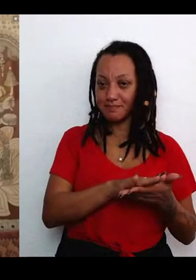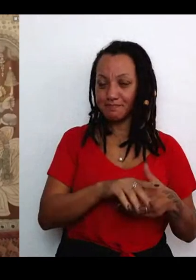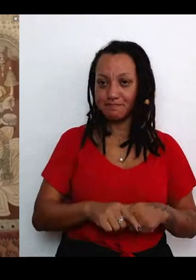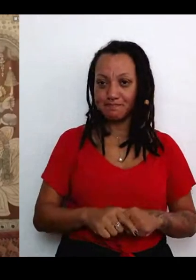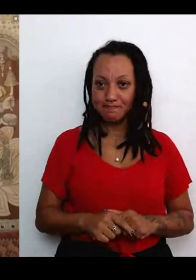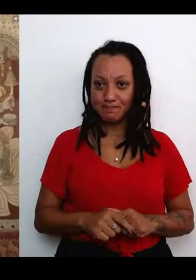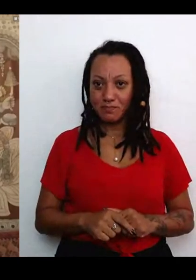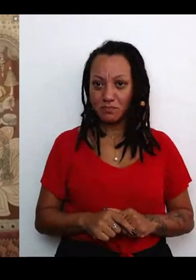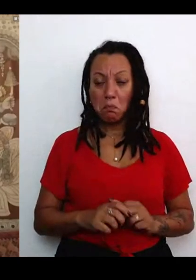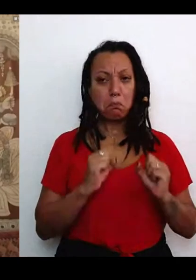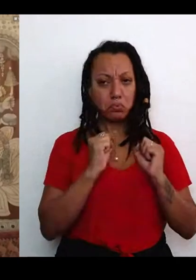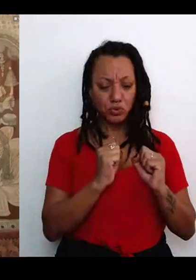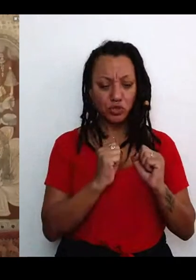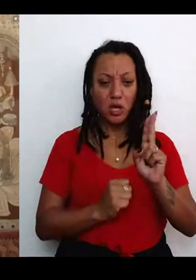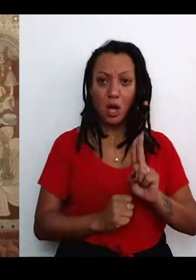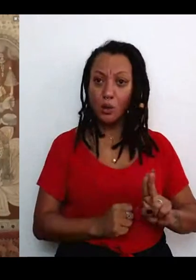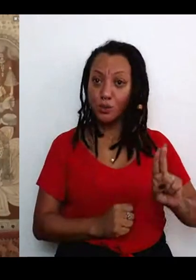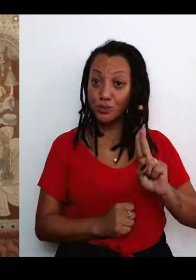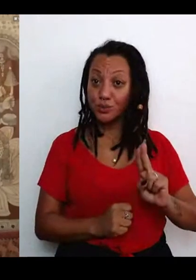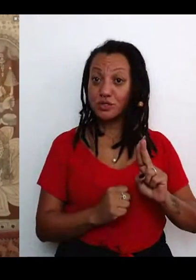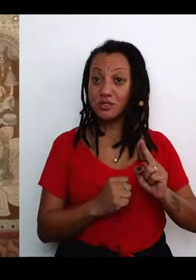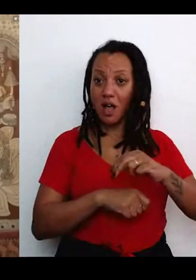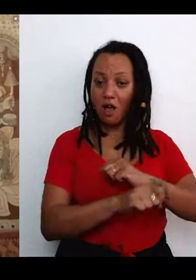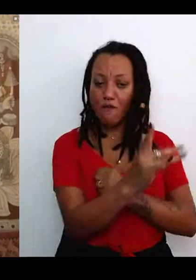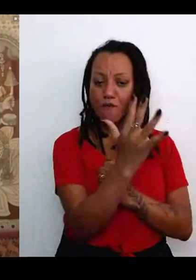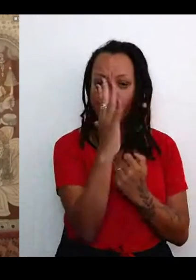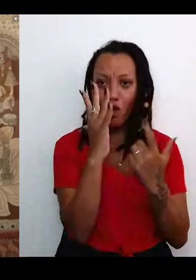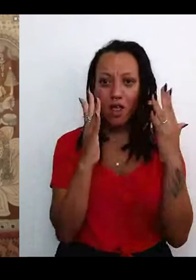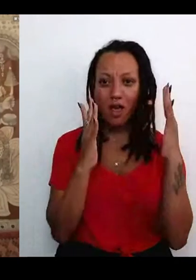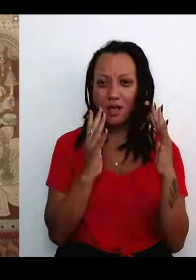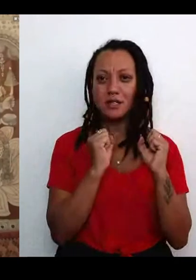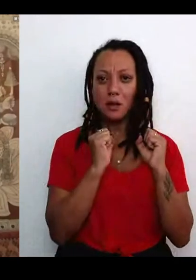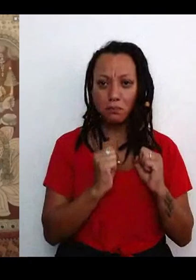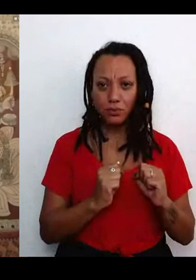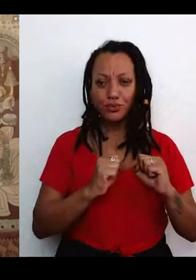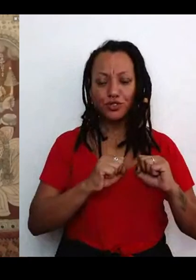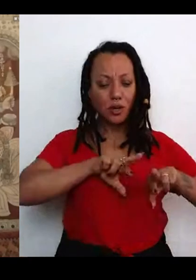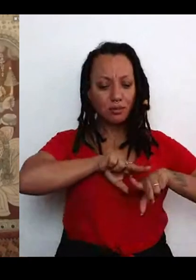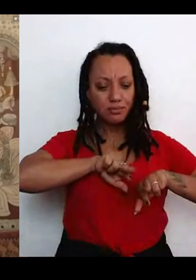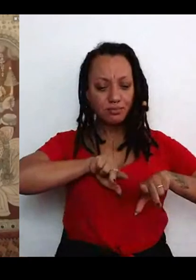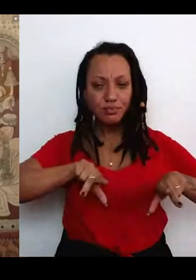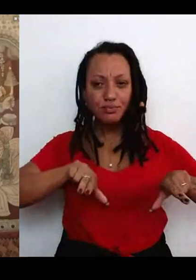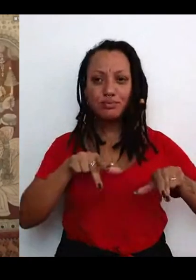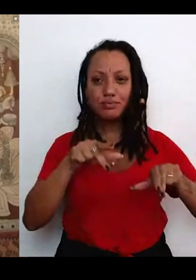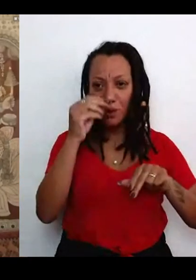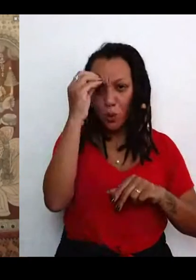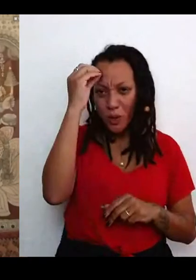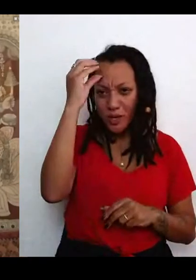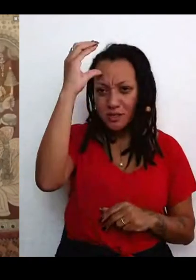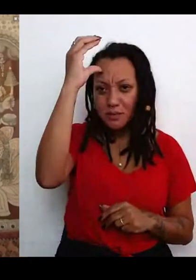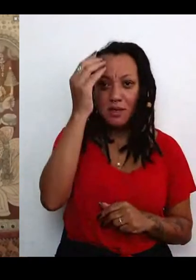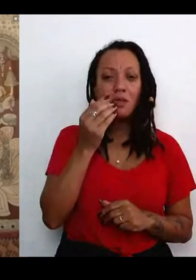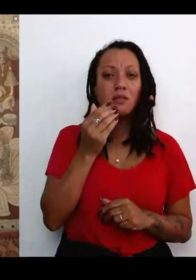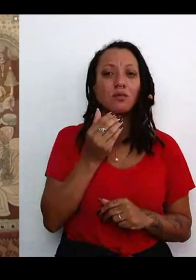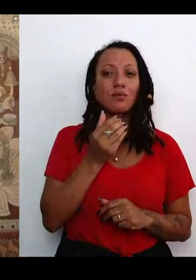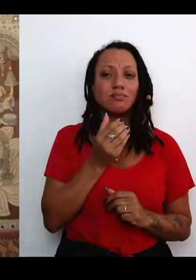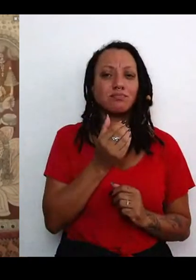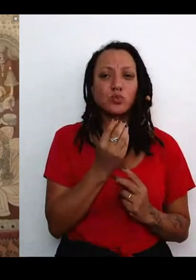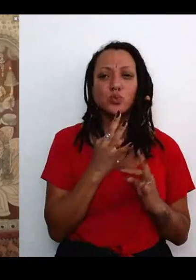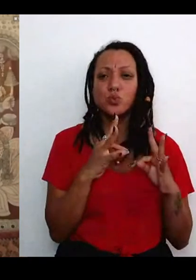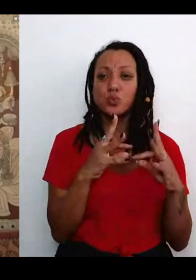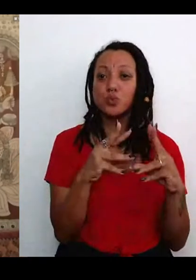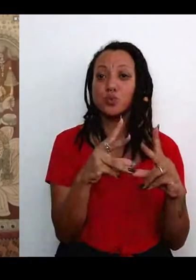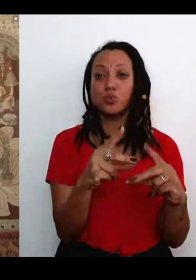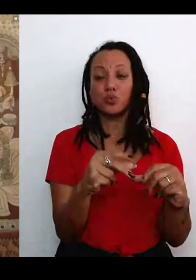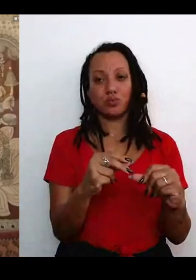Rivers our land our seats our biodiversity our knowledge we're all Commons managed as a Commons over thousands of